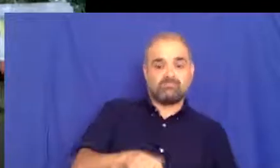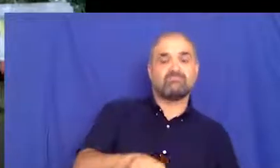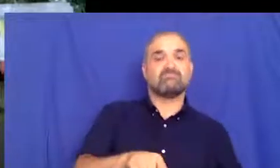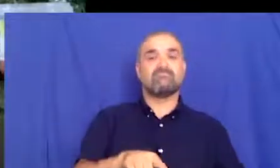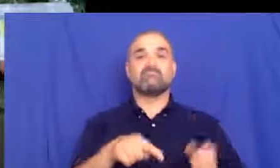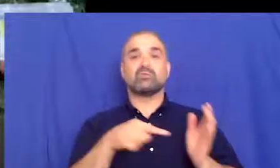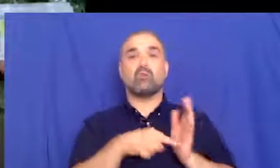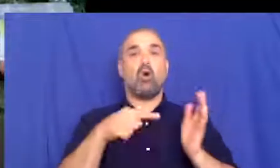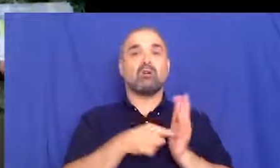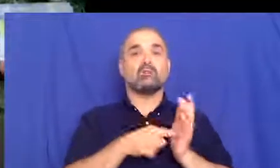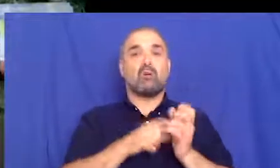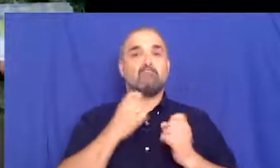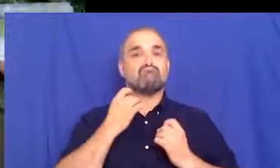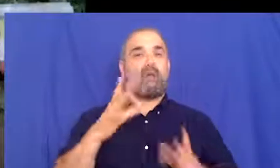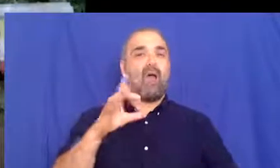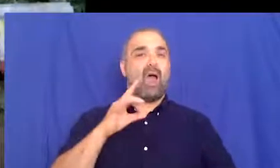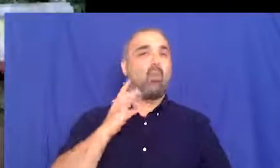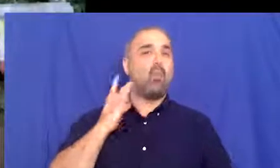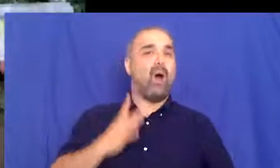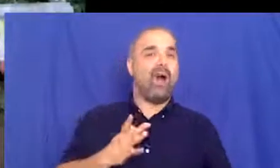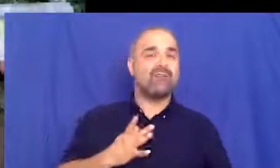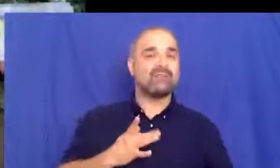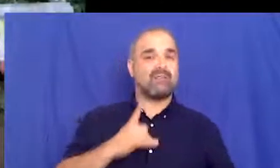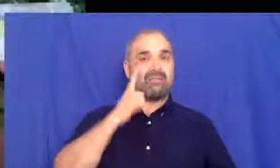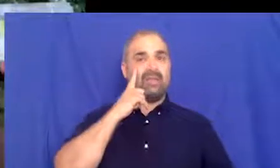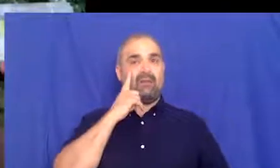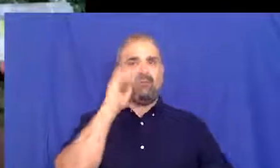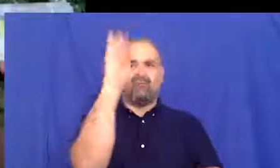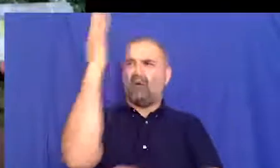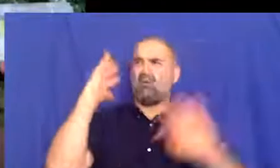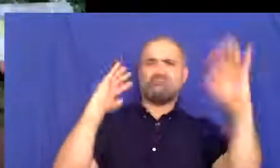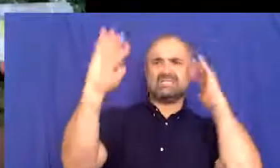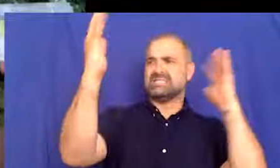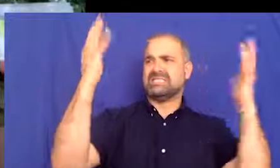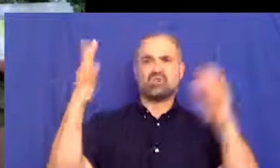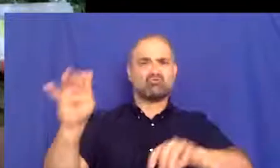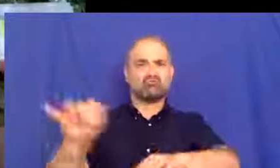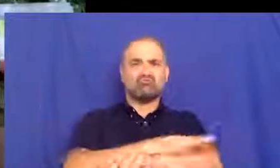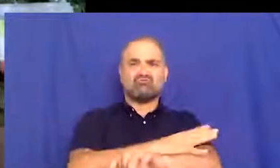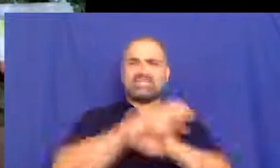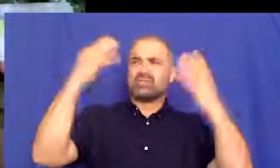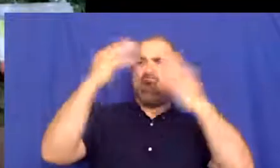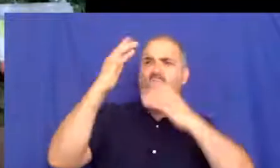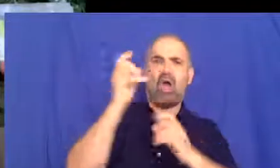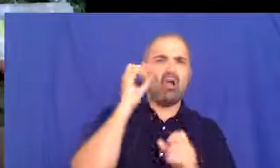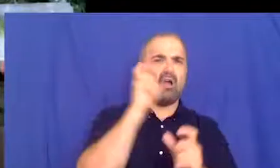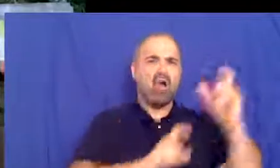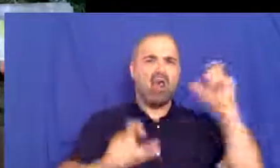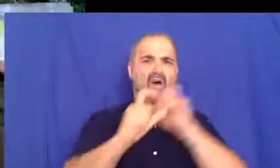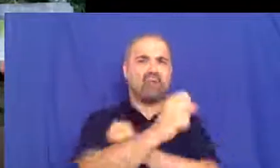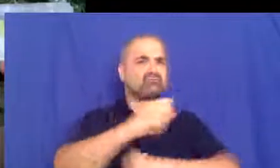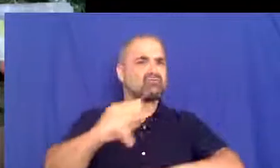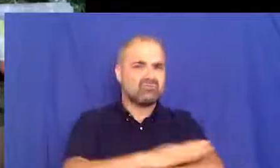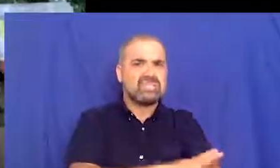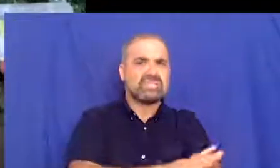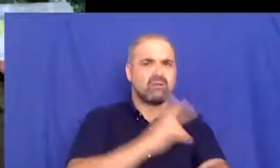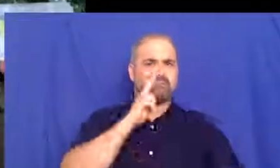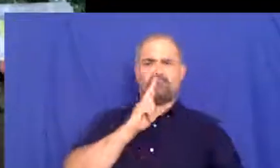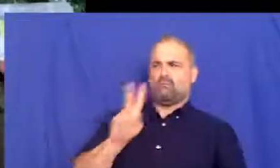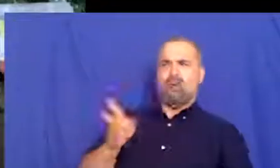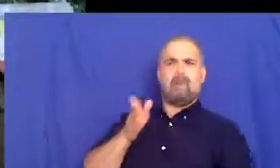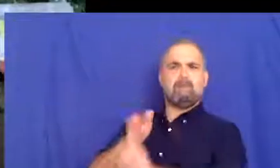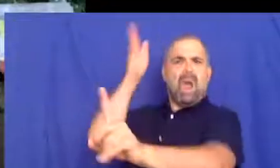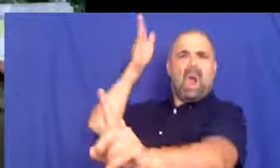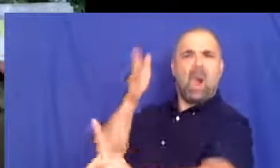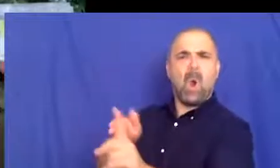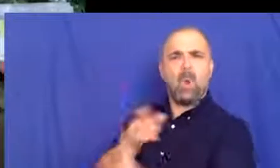bright colour, and you think she's against this background here, and where she'd live is kind of like foresty colours like we've got all around us, all these greens and browns. So